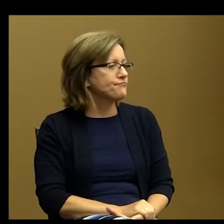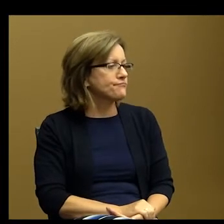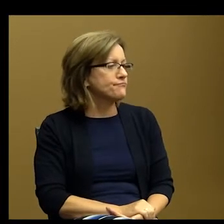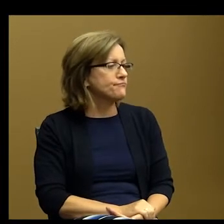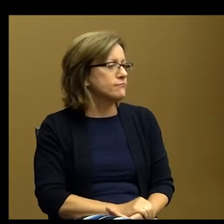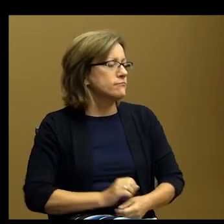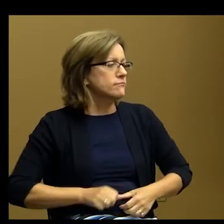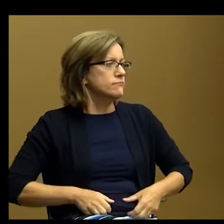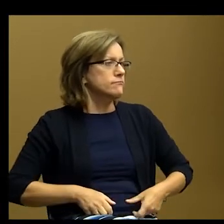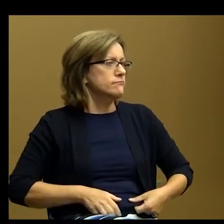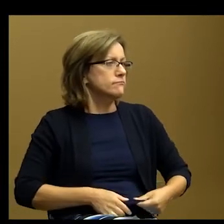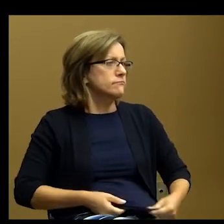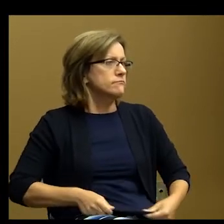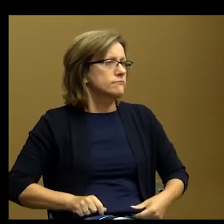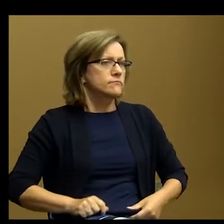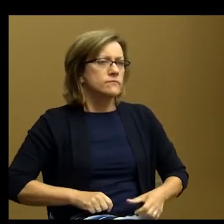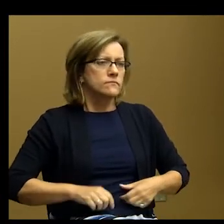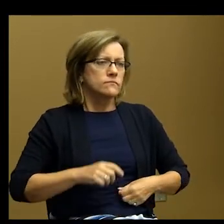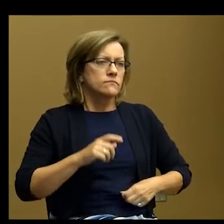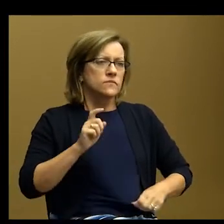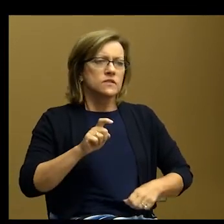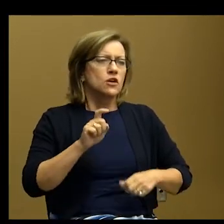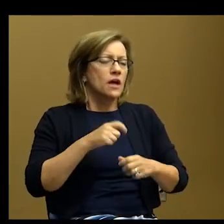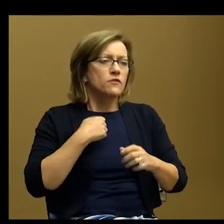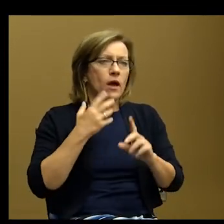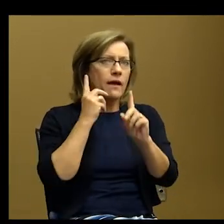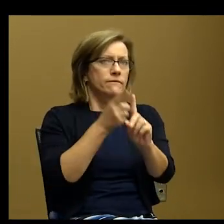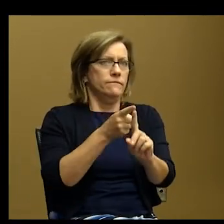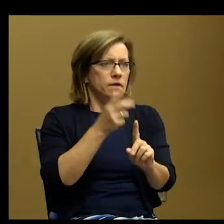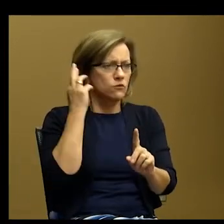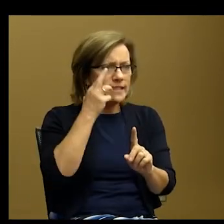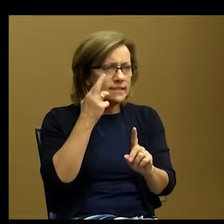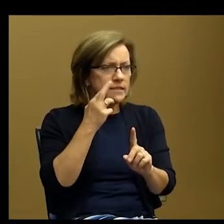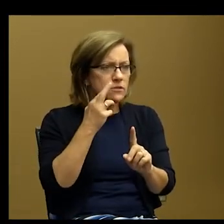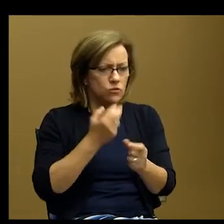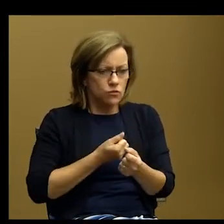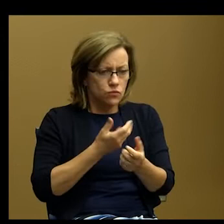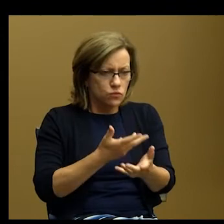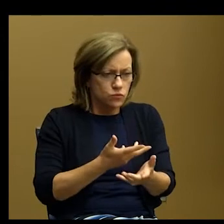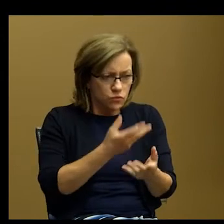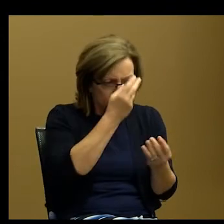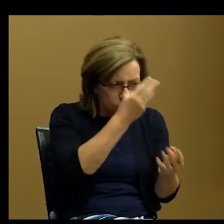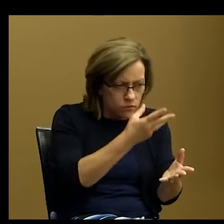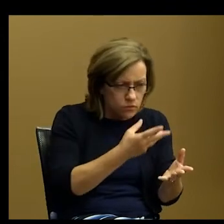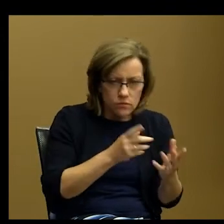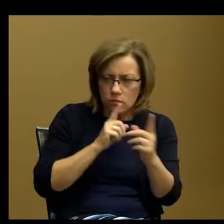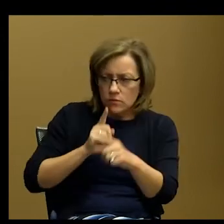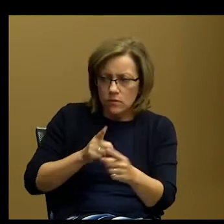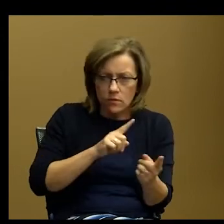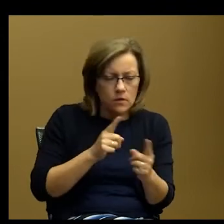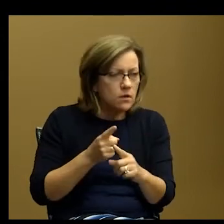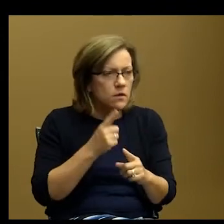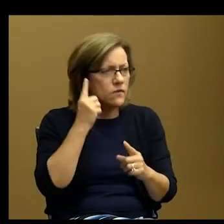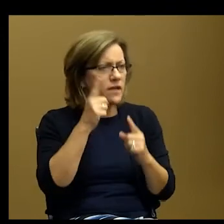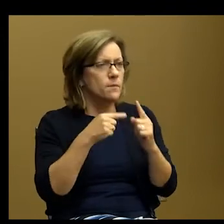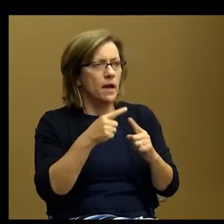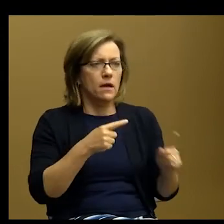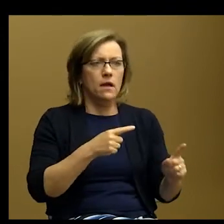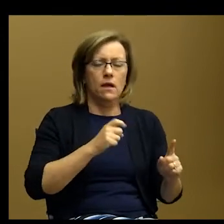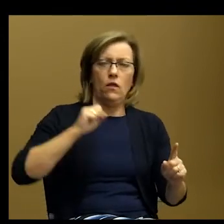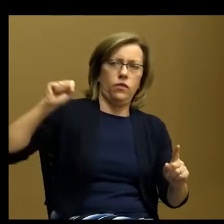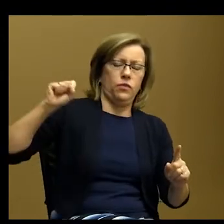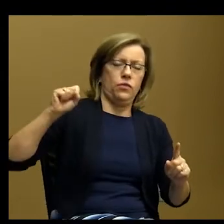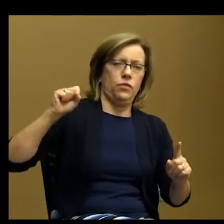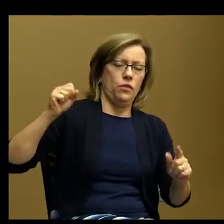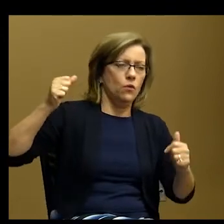Because there's got to be a reason why. And if we think about it, to protest, to refuse, or